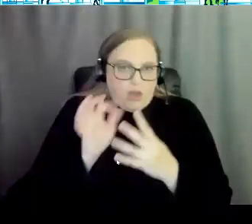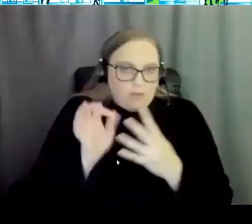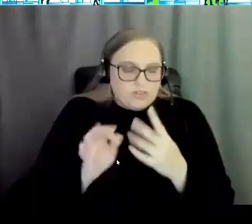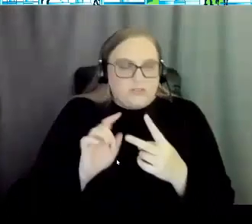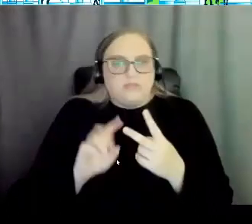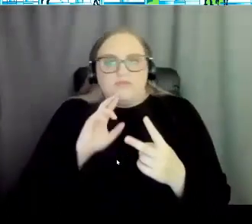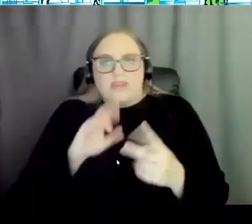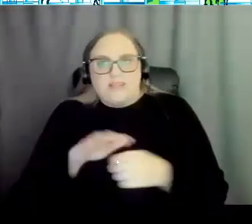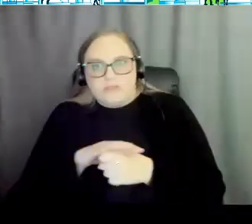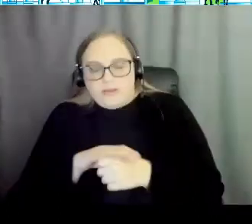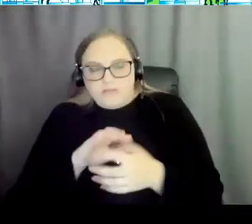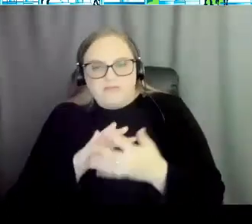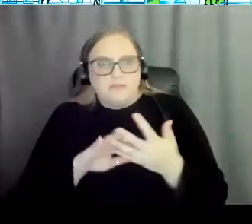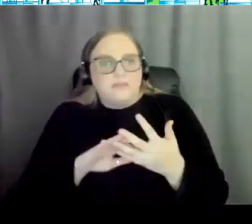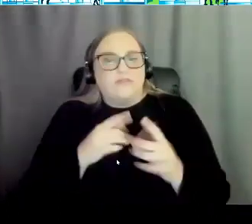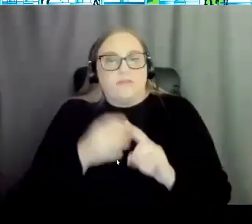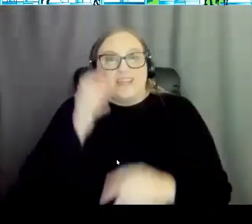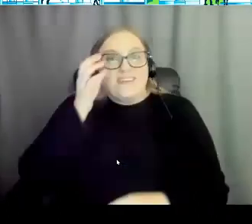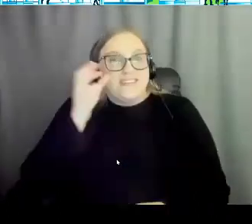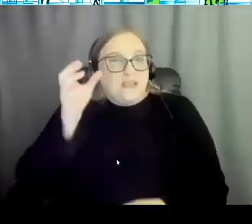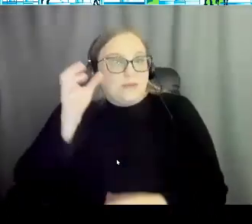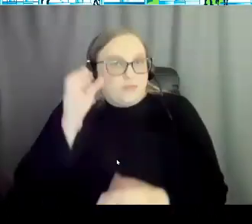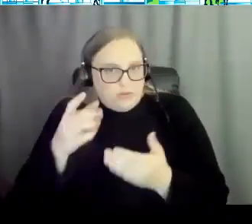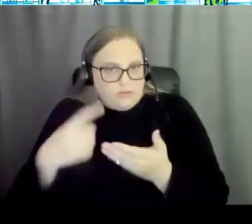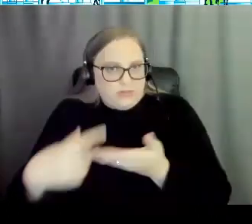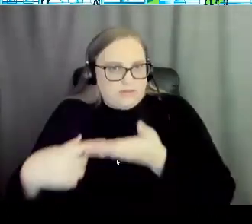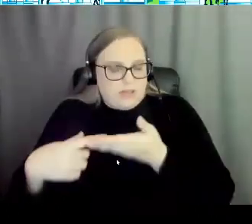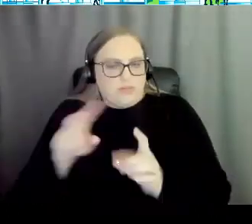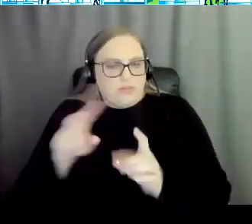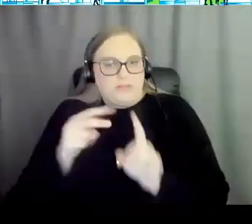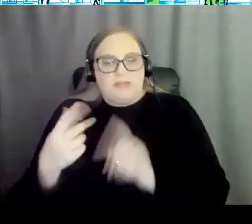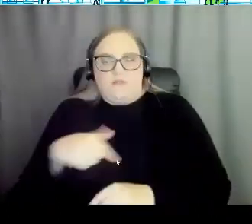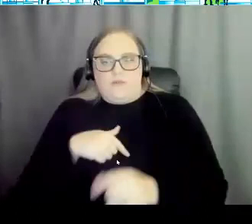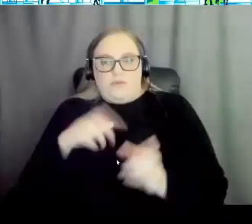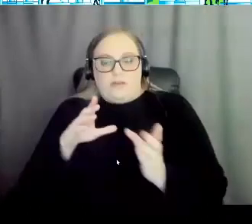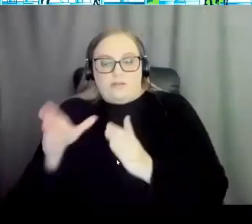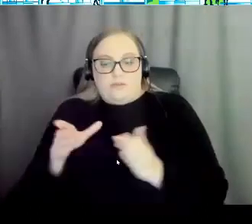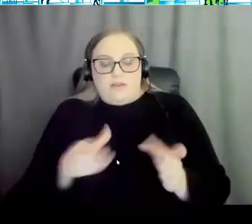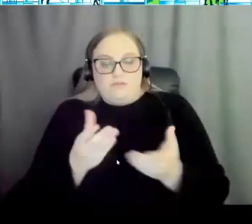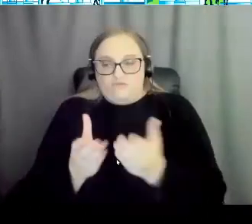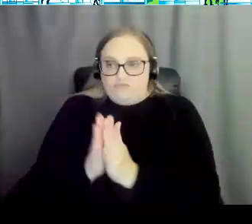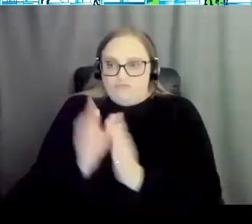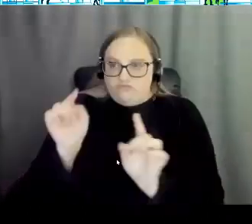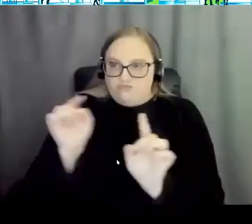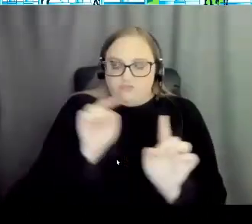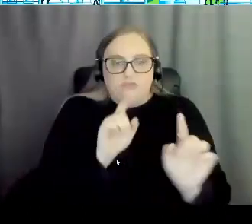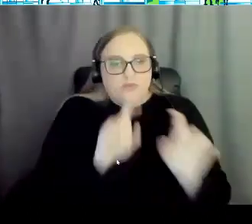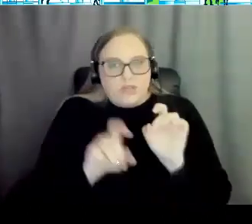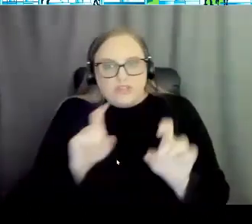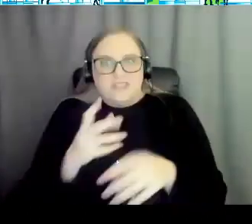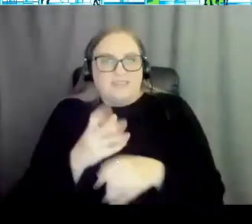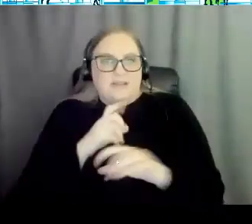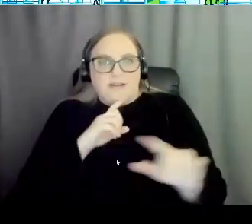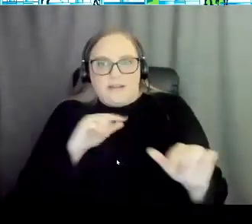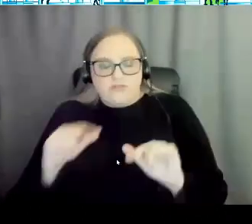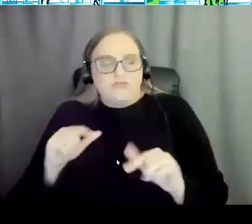a conceptual discussion perspective, we plan to ask the question and hopefully get some answers. How